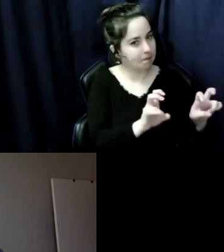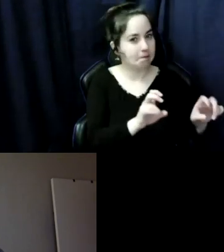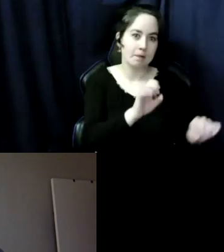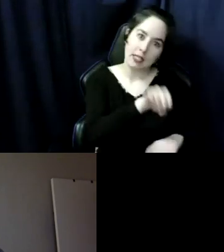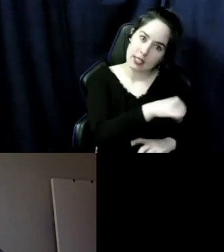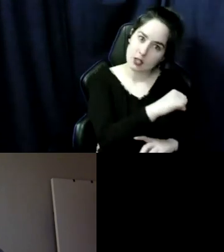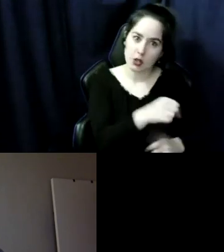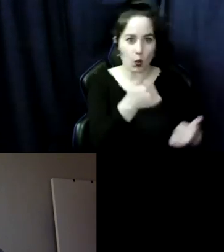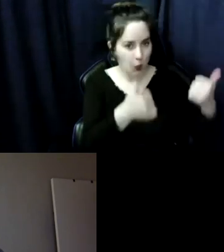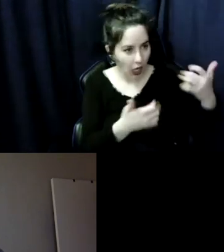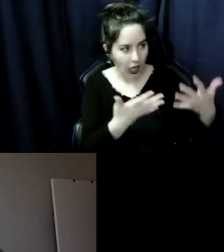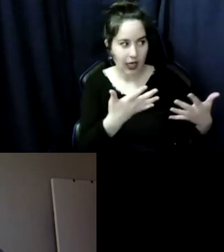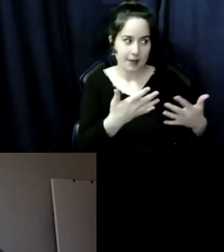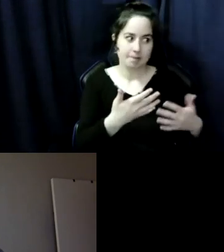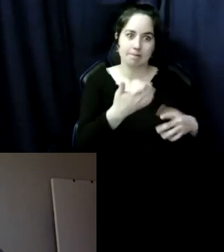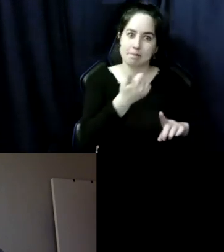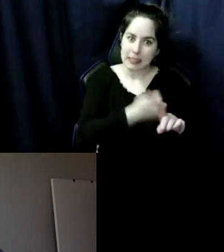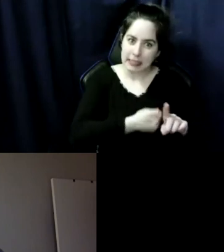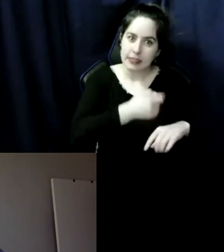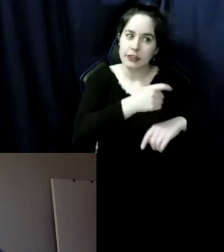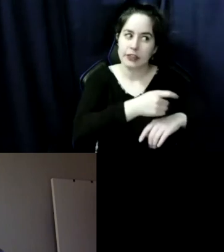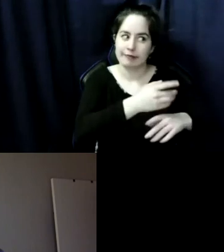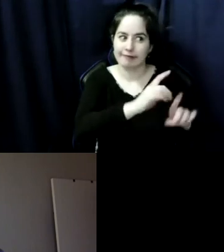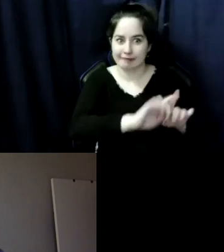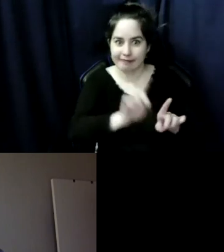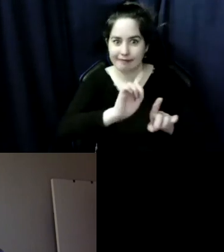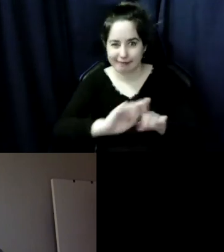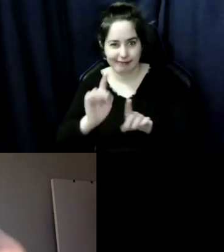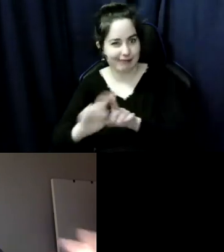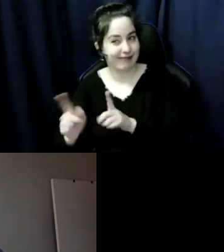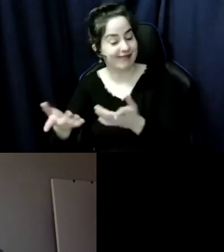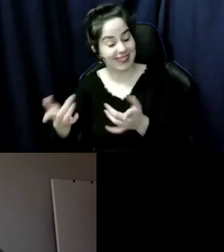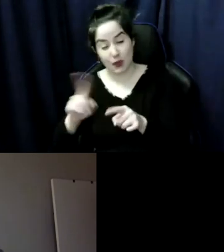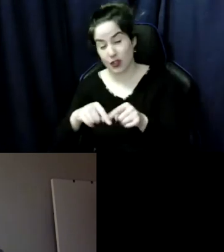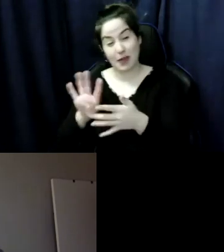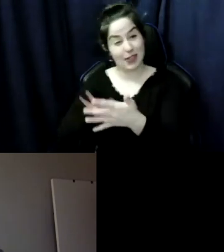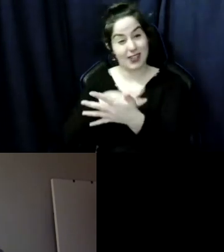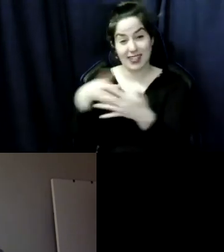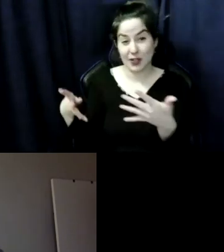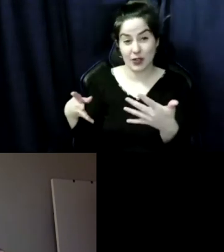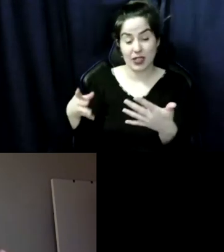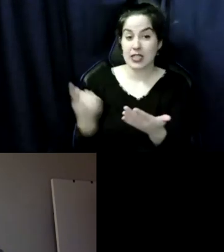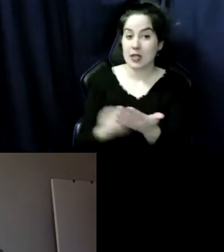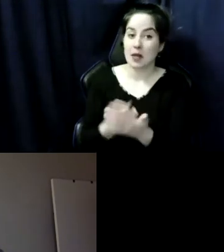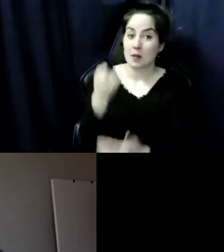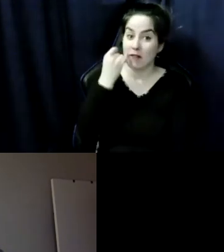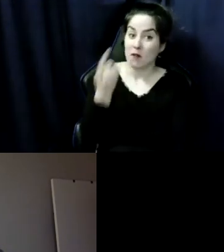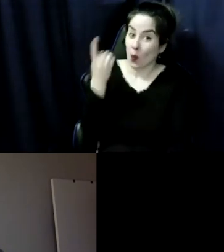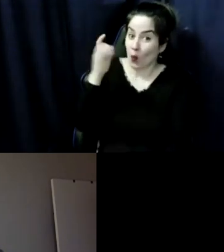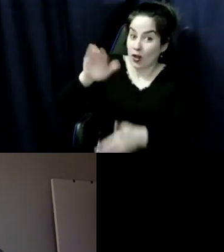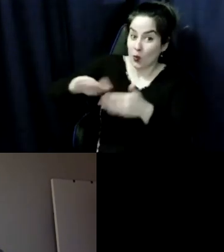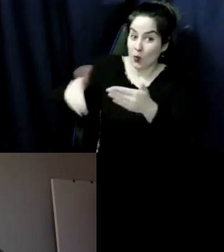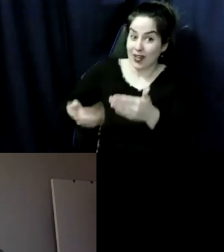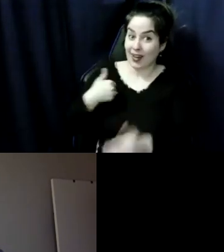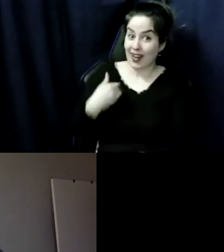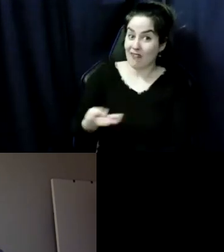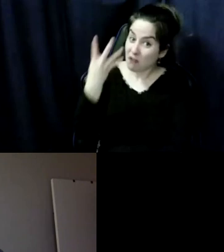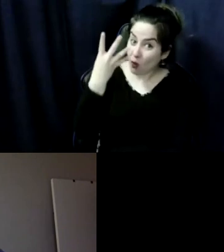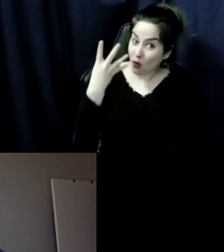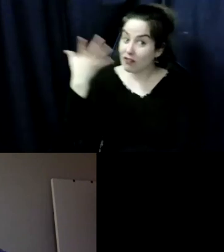on the scheduling. If we have 4 or 5 events in one weekend, we're not going to be able to go to